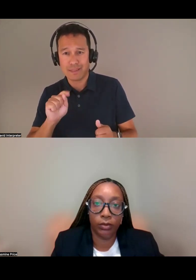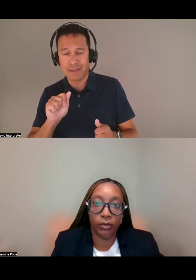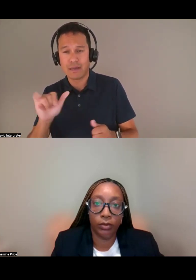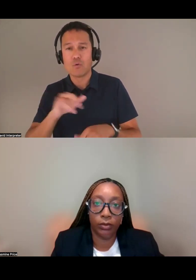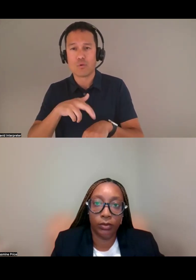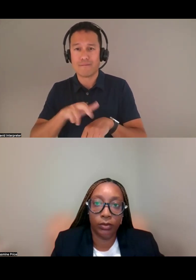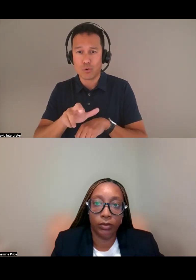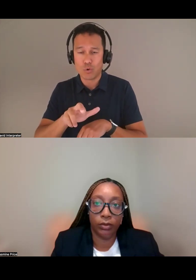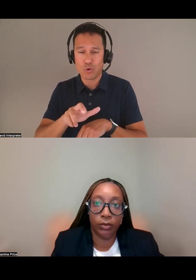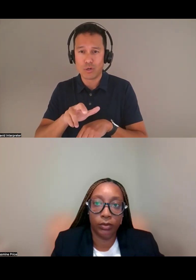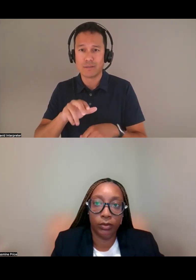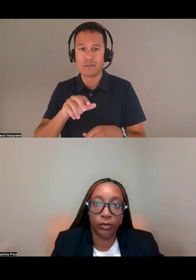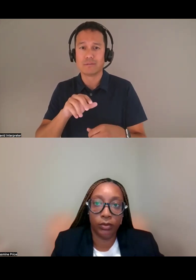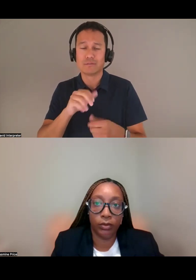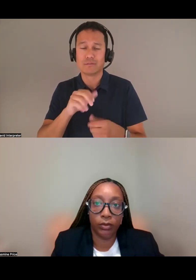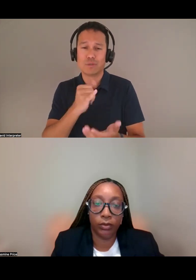versus enrollment?